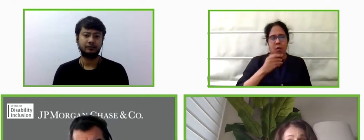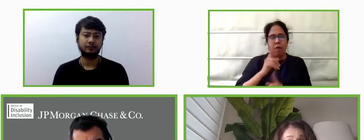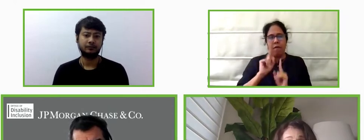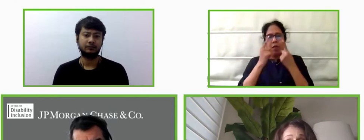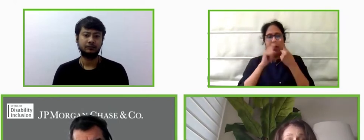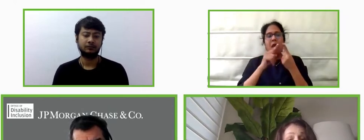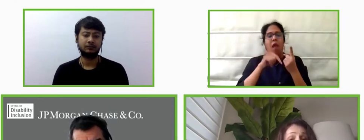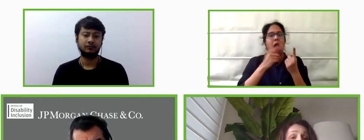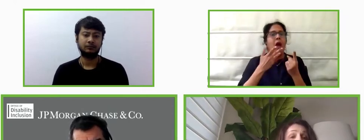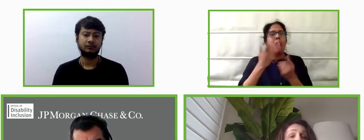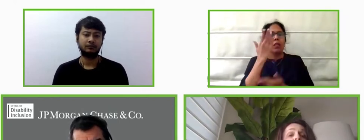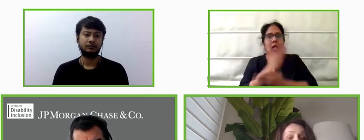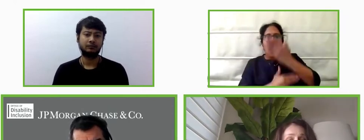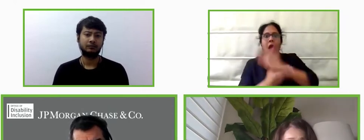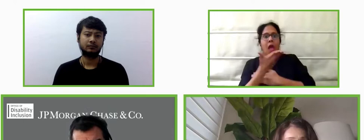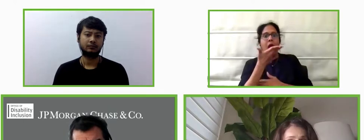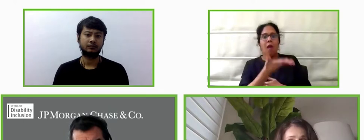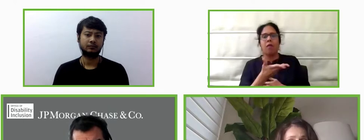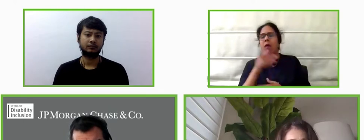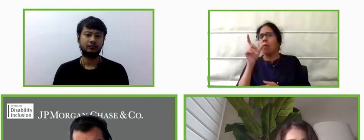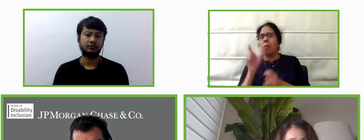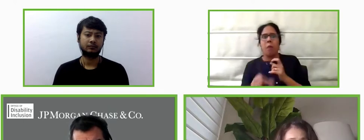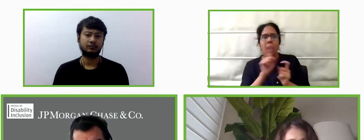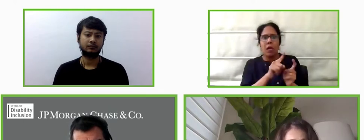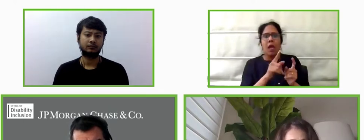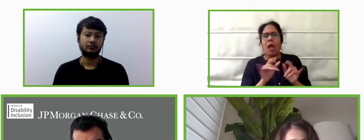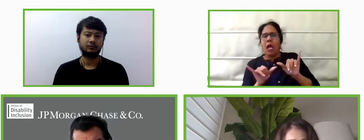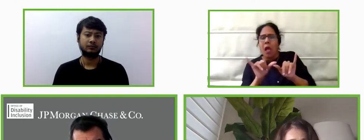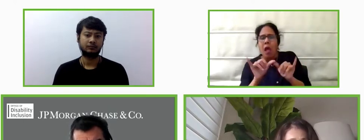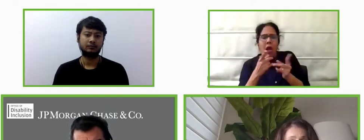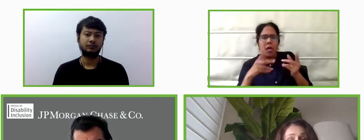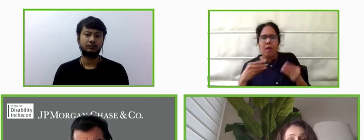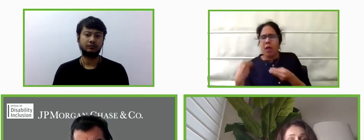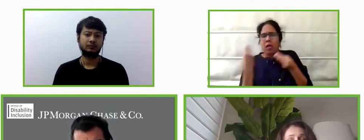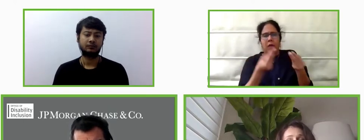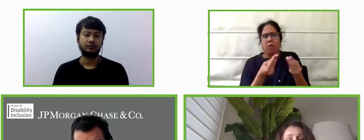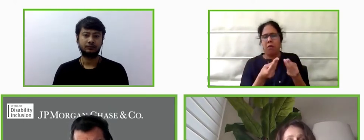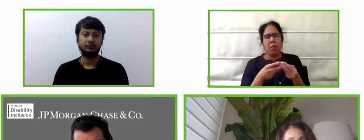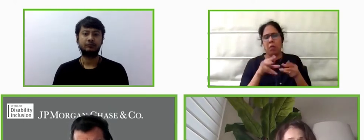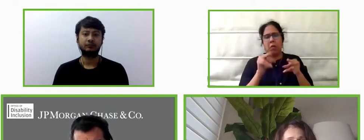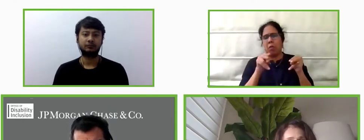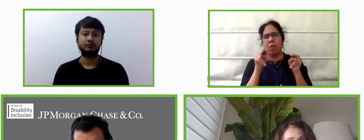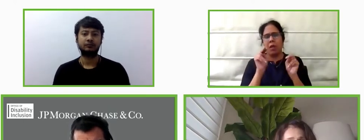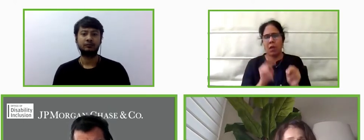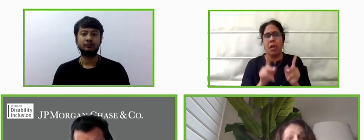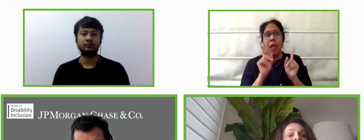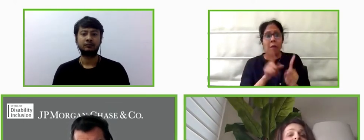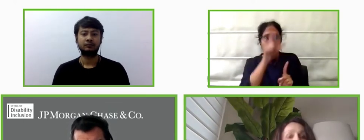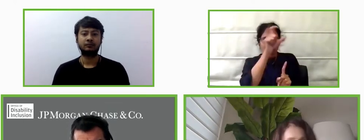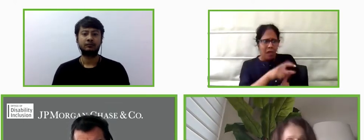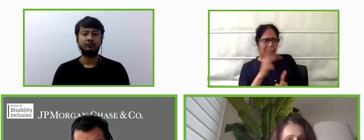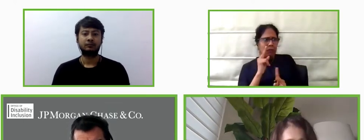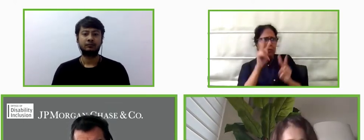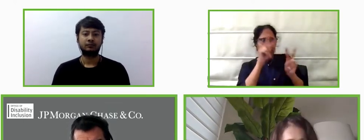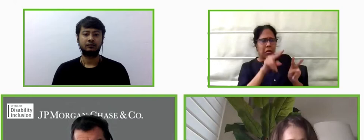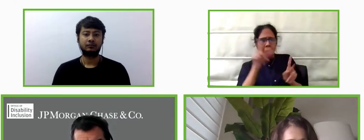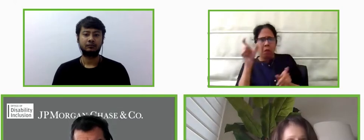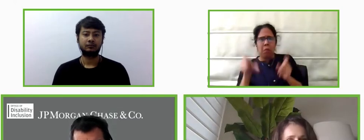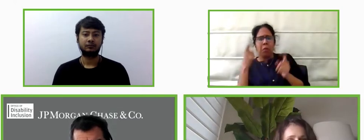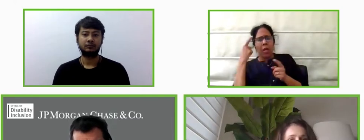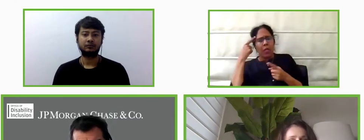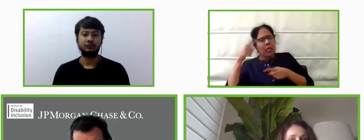disabilities, but actually does not require accommodations in the workplace. Yet, because of the way she looks, assumptions are